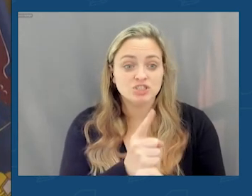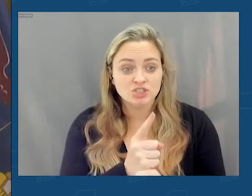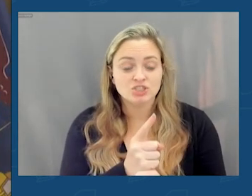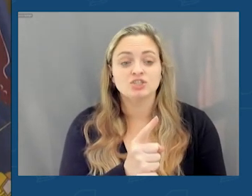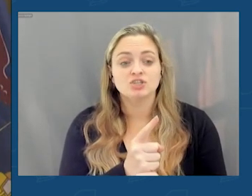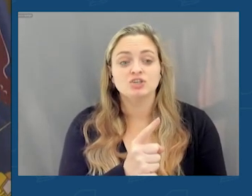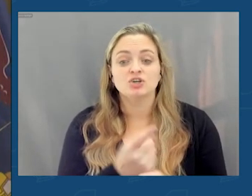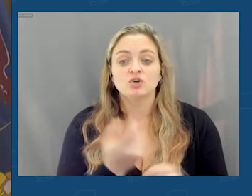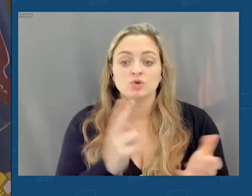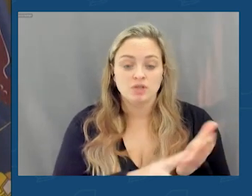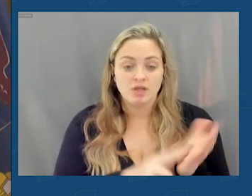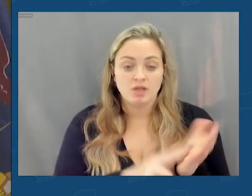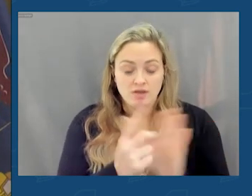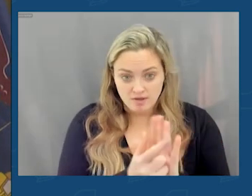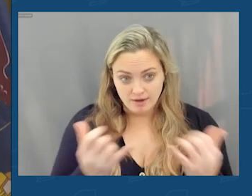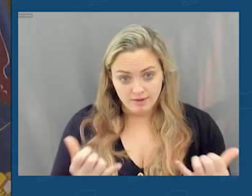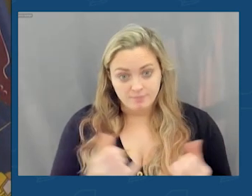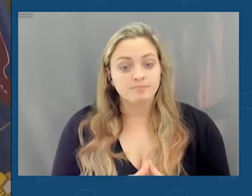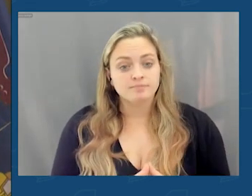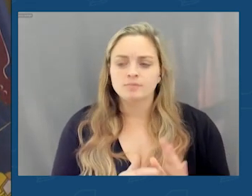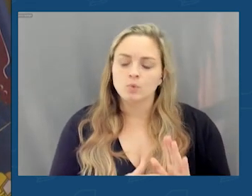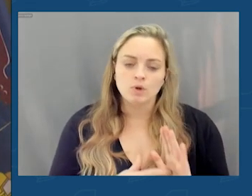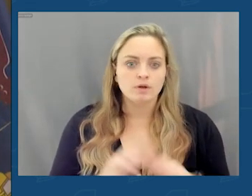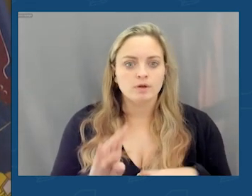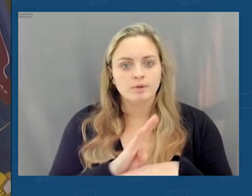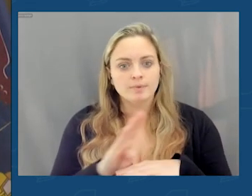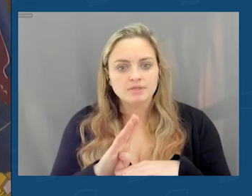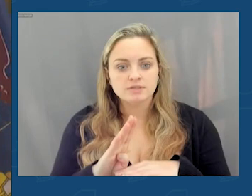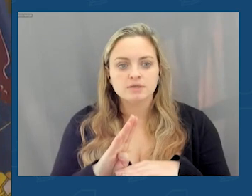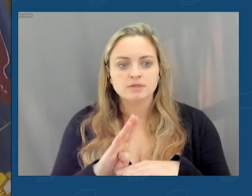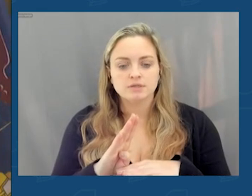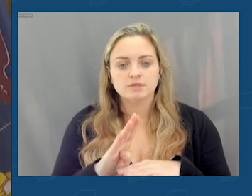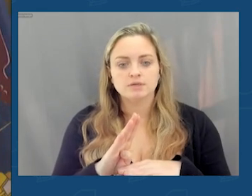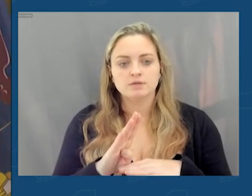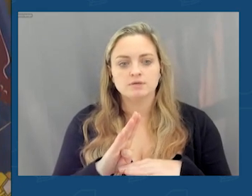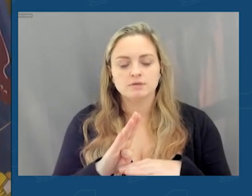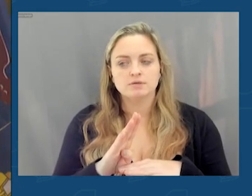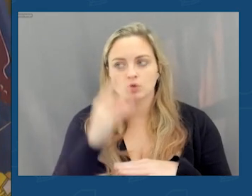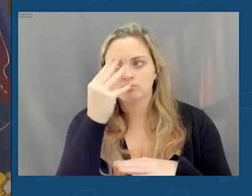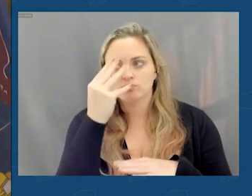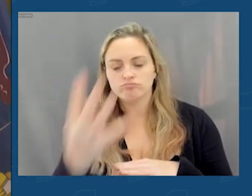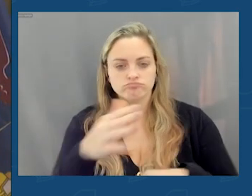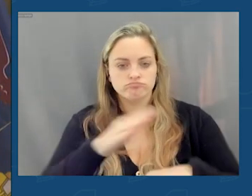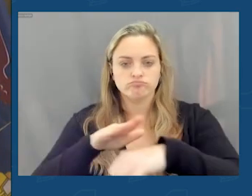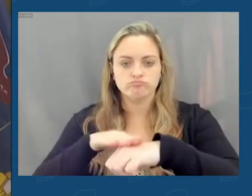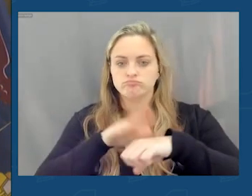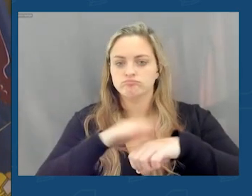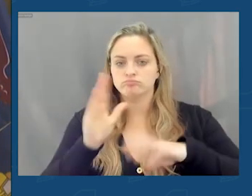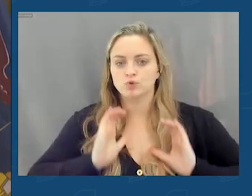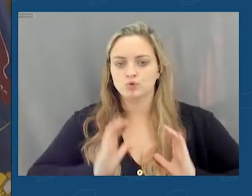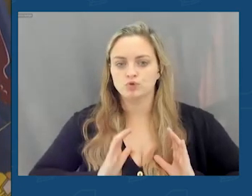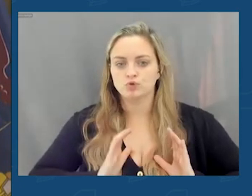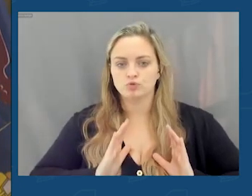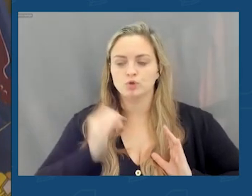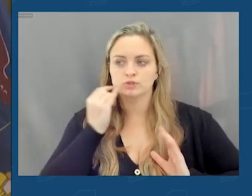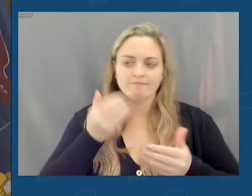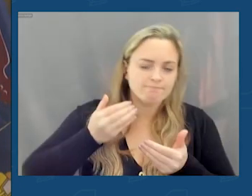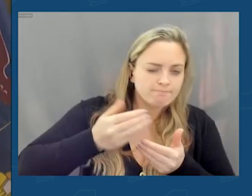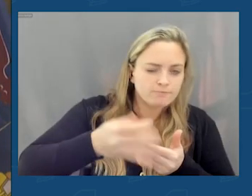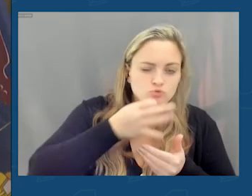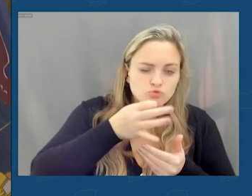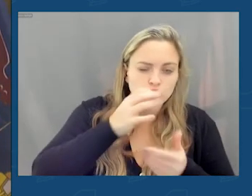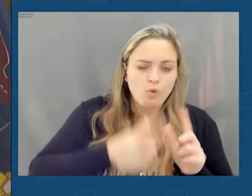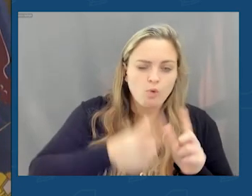a law today that requires businesses to notify consumers of any upcoming automatic renewal